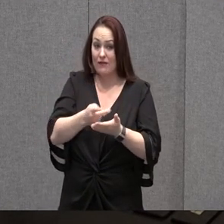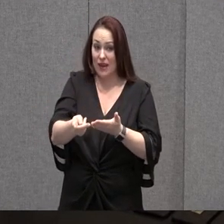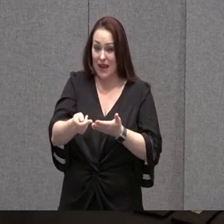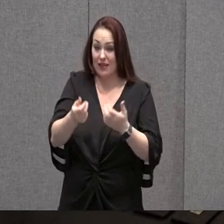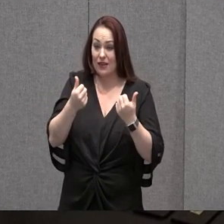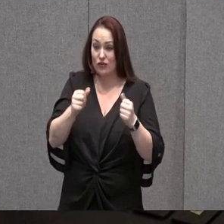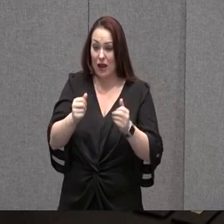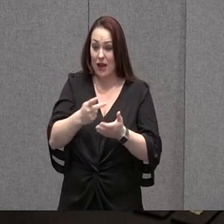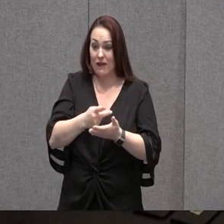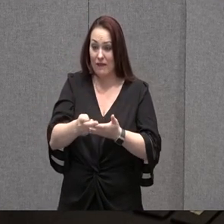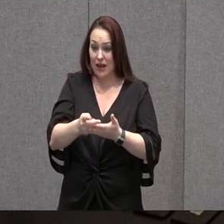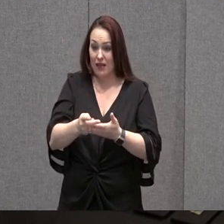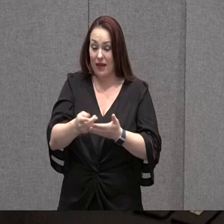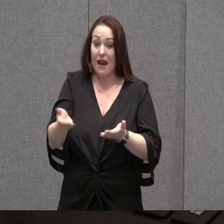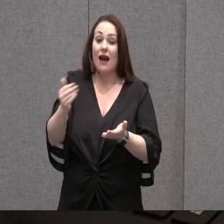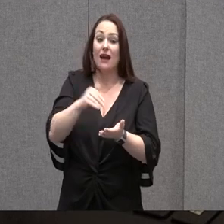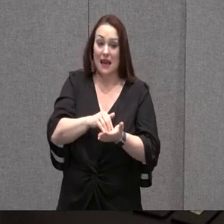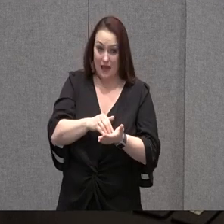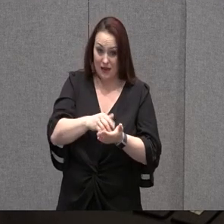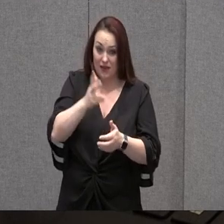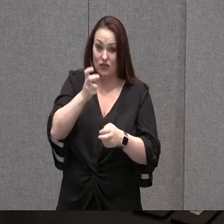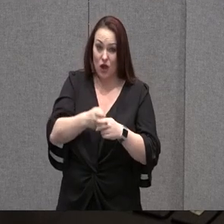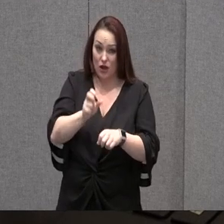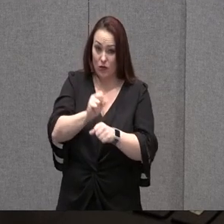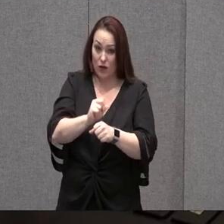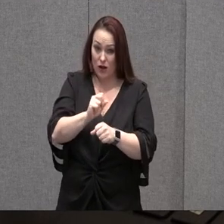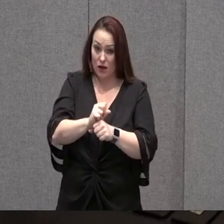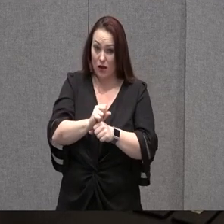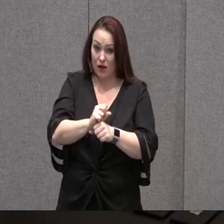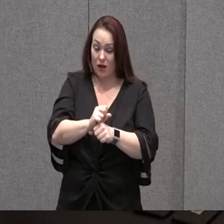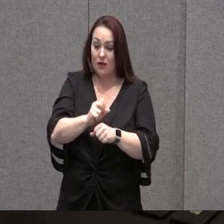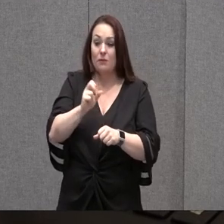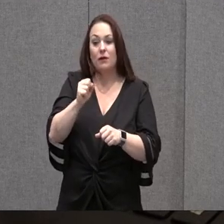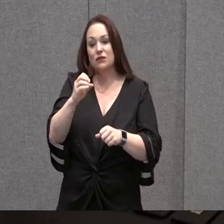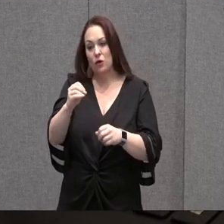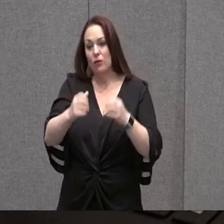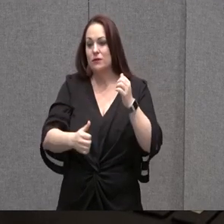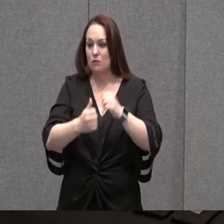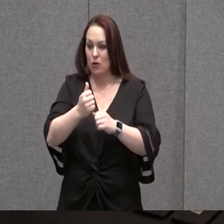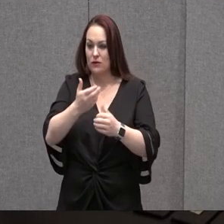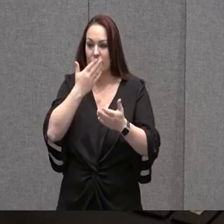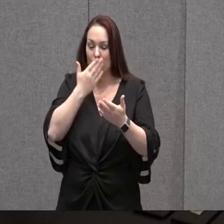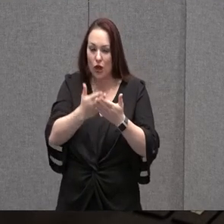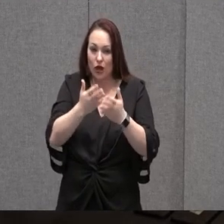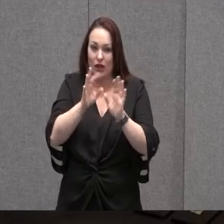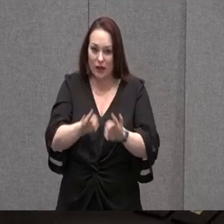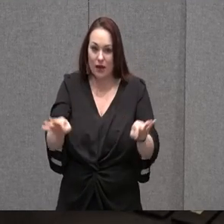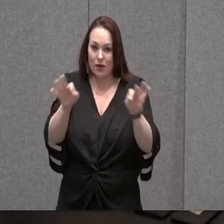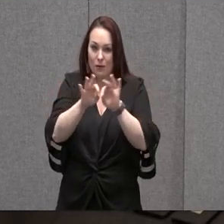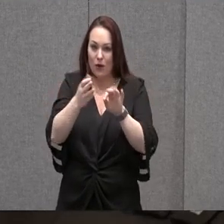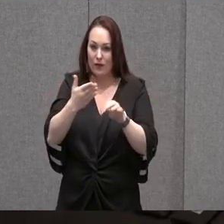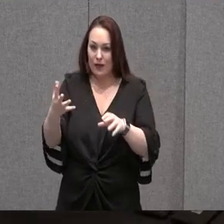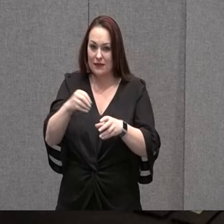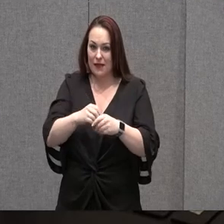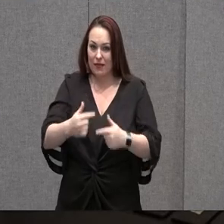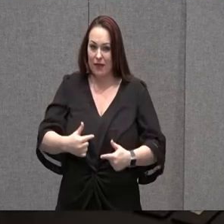and trying again. A garden is hard work, but so is most of the good, important stuff in life.